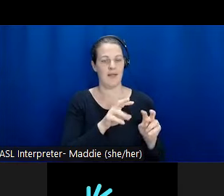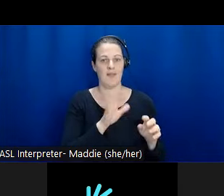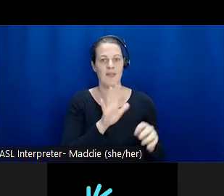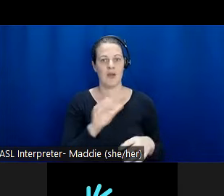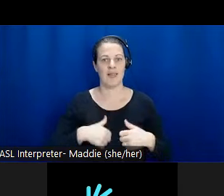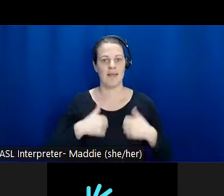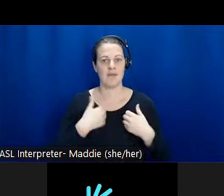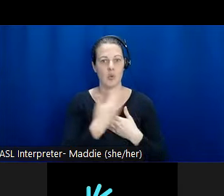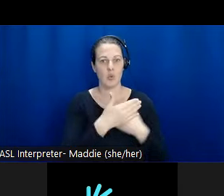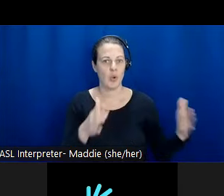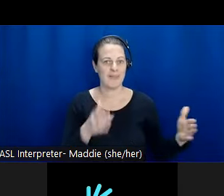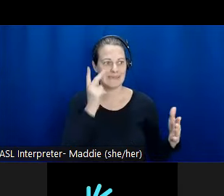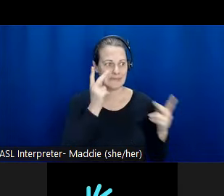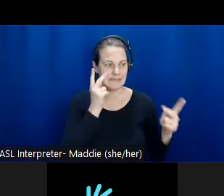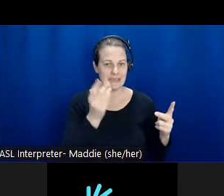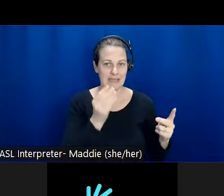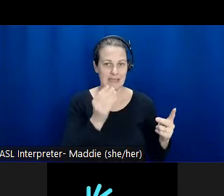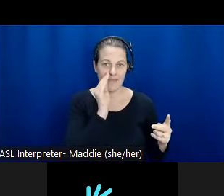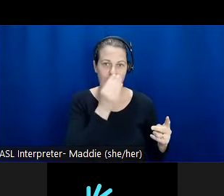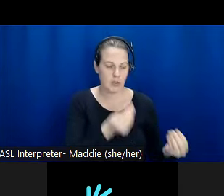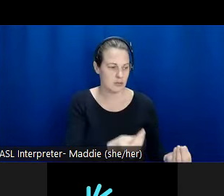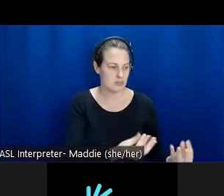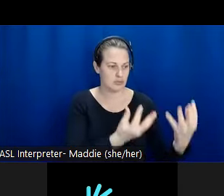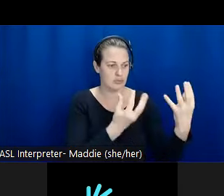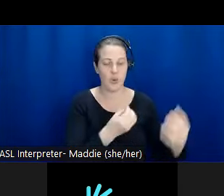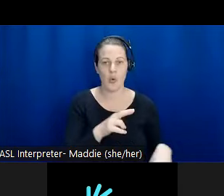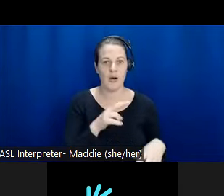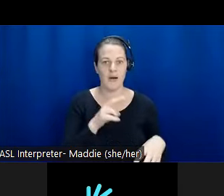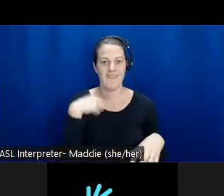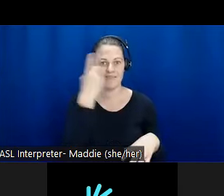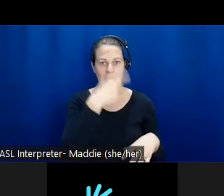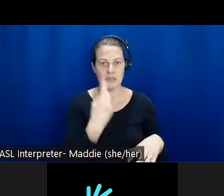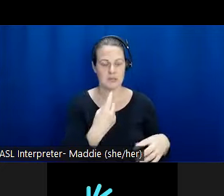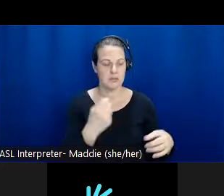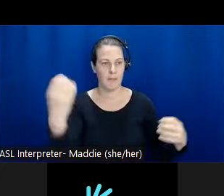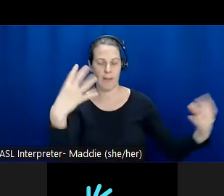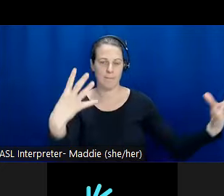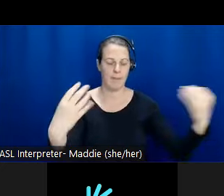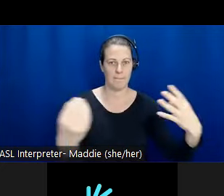from the ground or faces coming out of nowhere and think that they're going crazy, where really it's